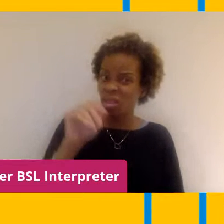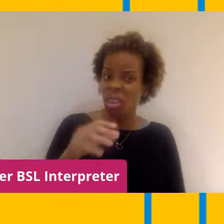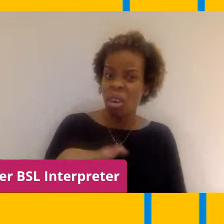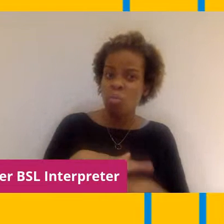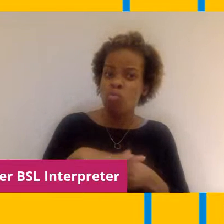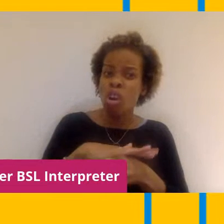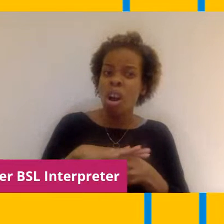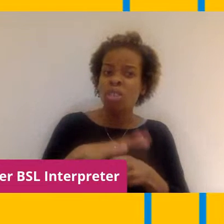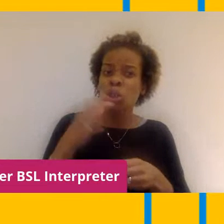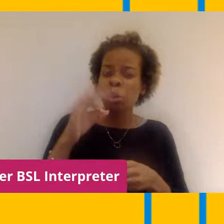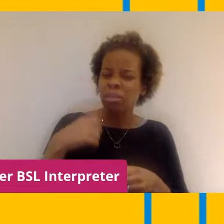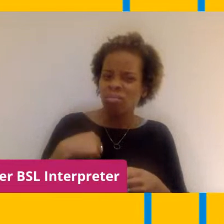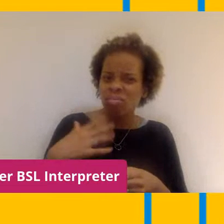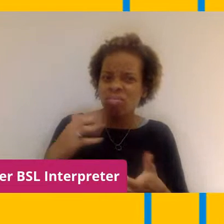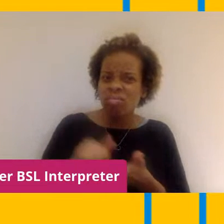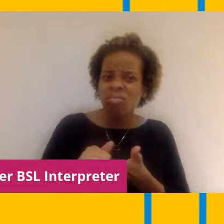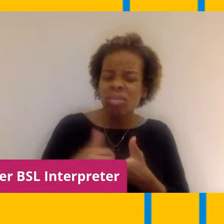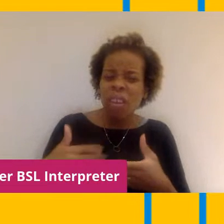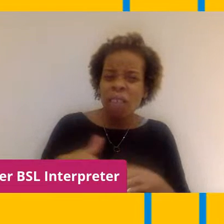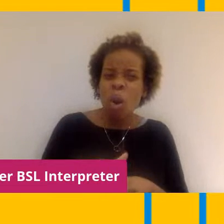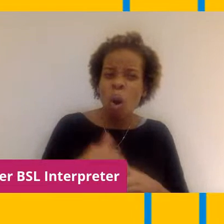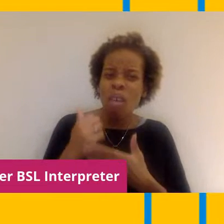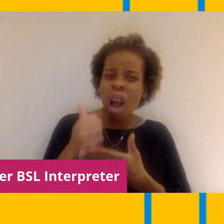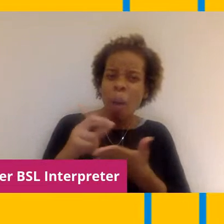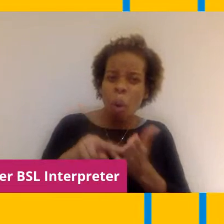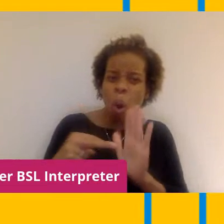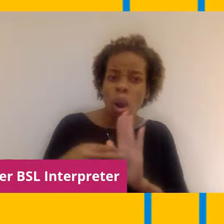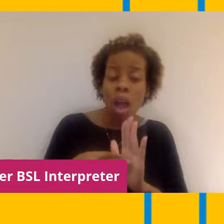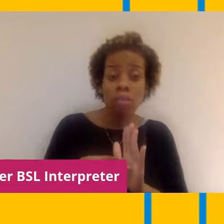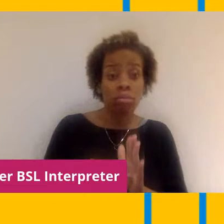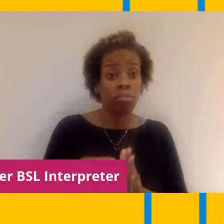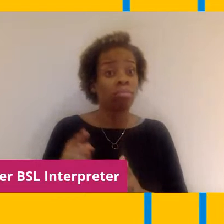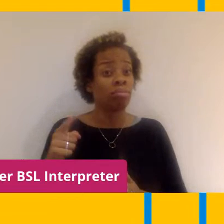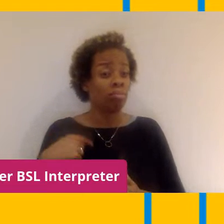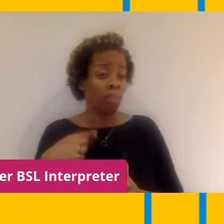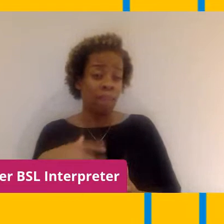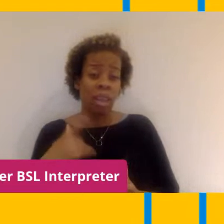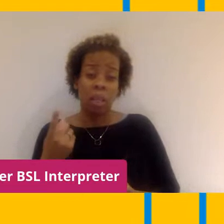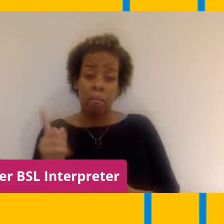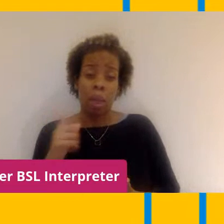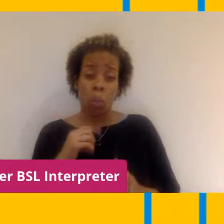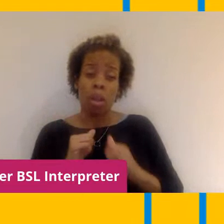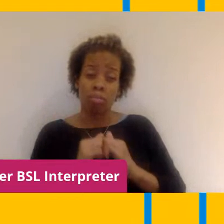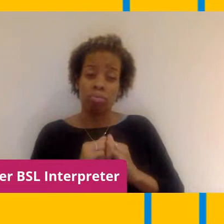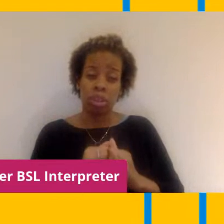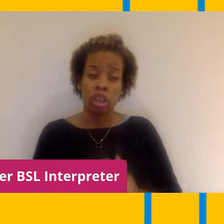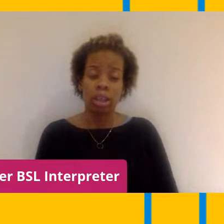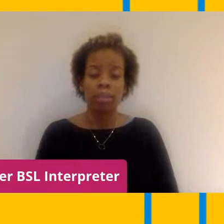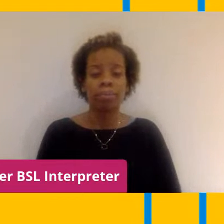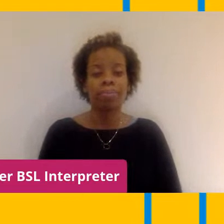involved, I'm sure they'll be delighted to hear from you. Thank you.